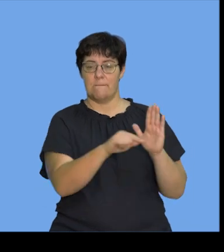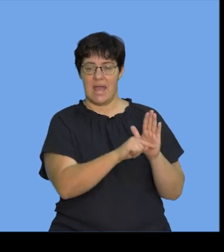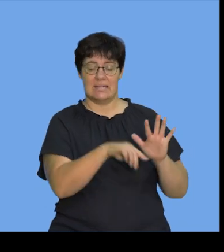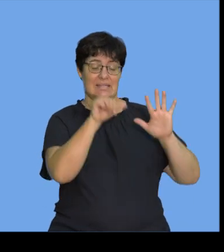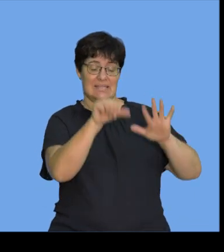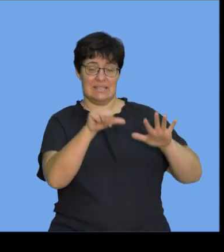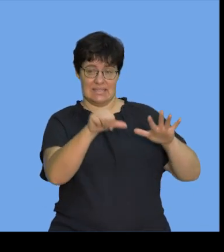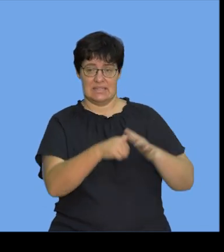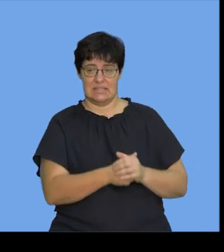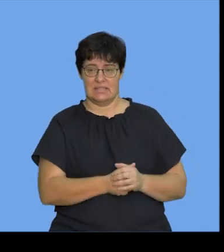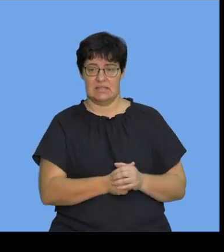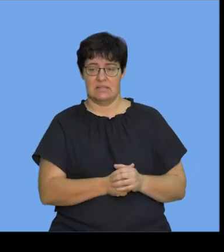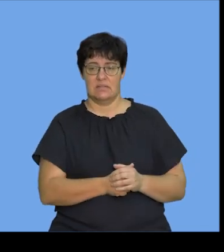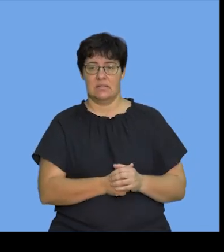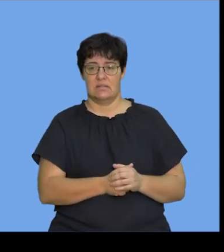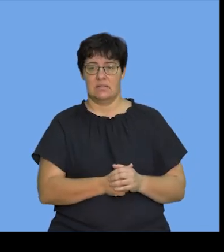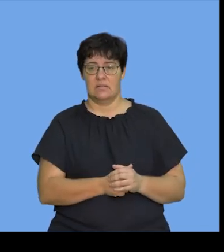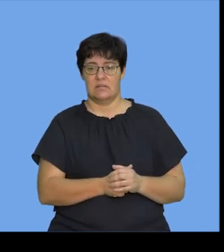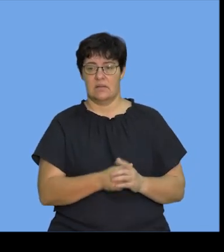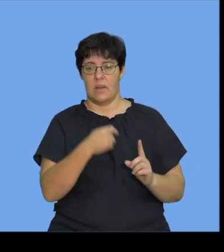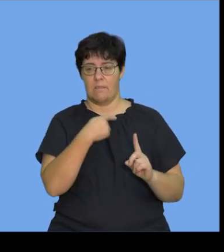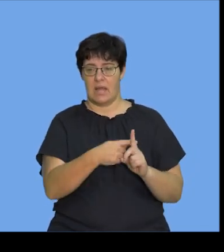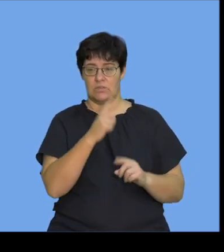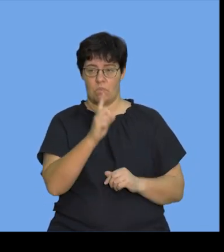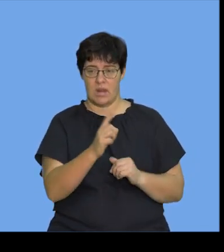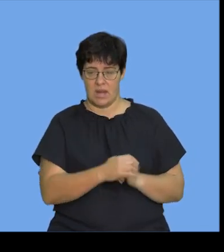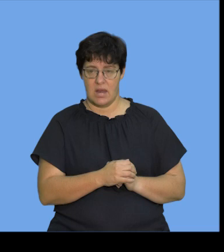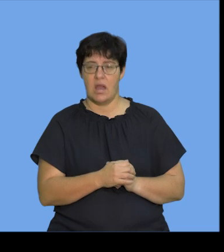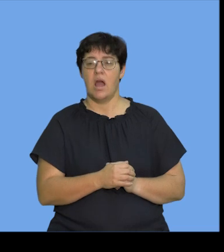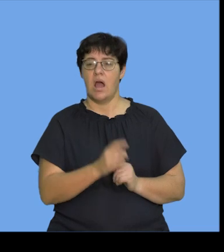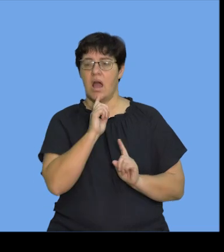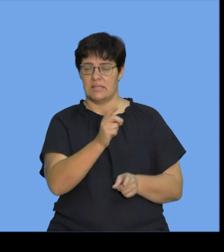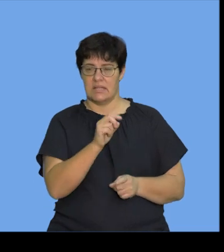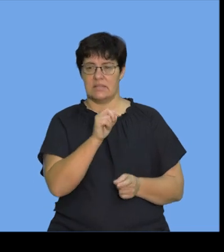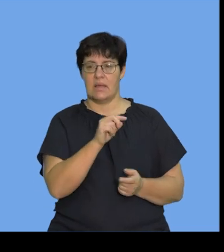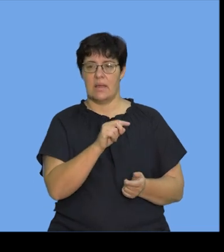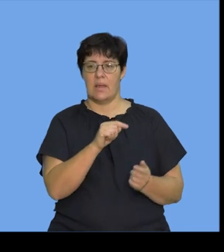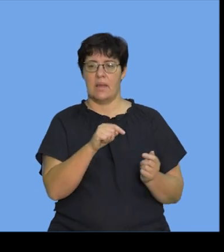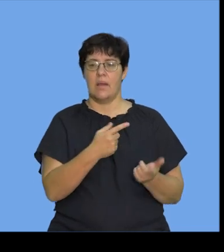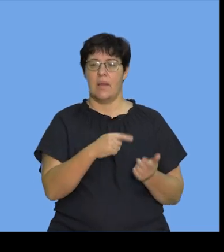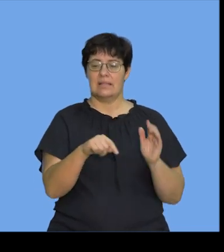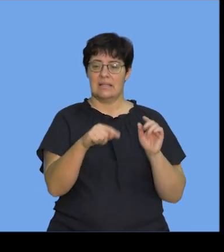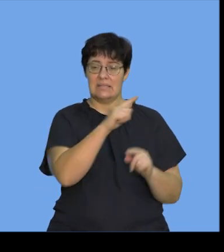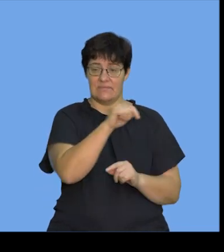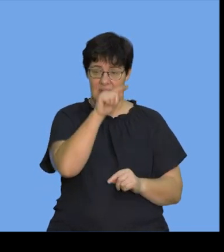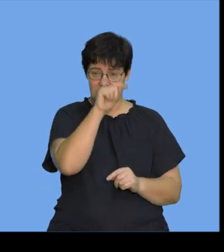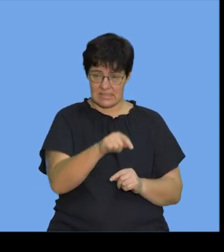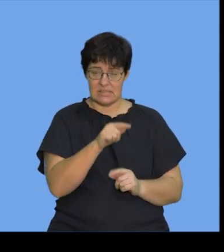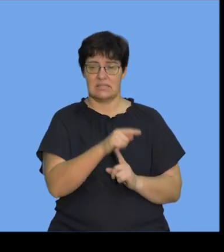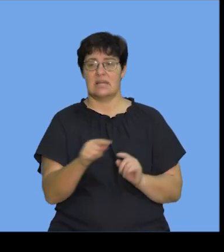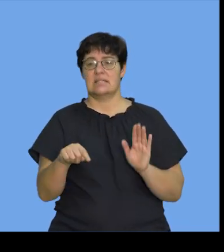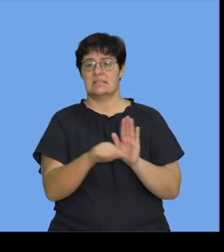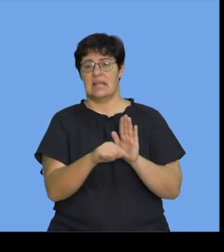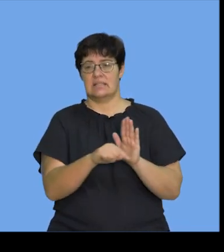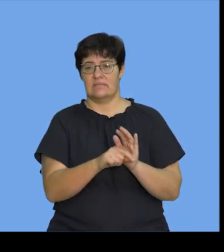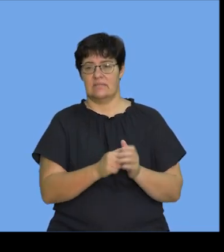16 plus the 1. I find what my answer is. I will divide this by negative, let